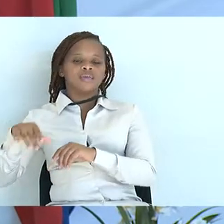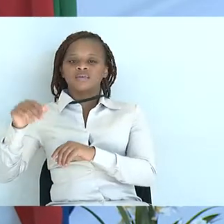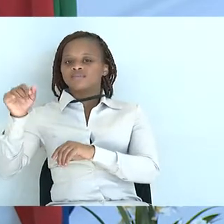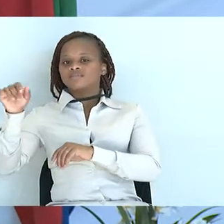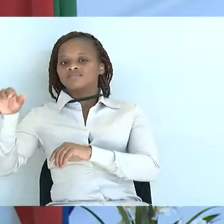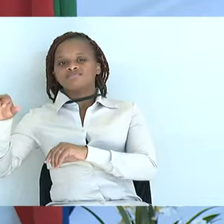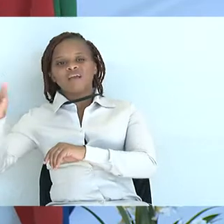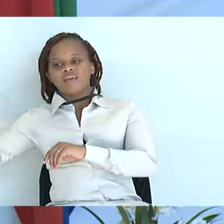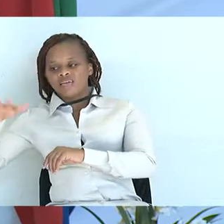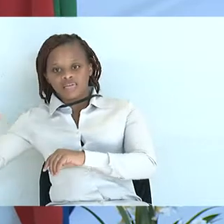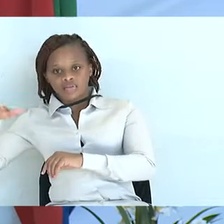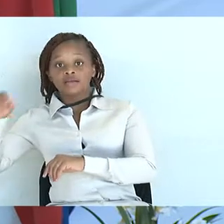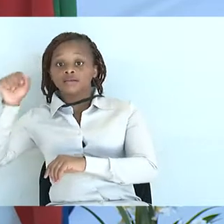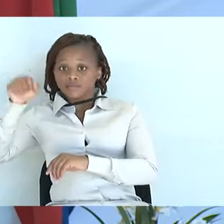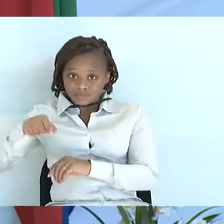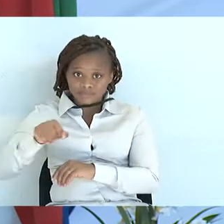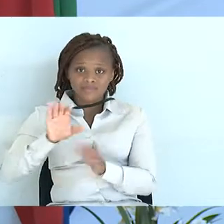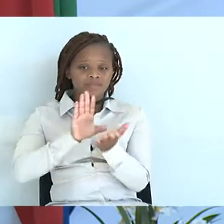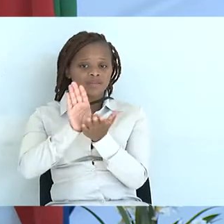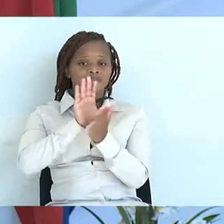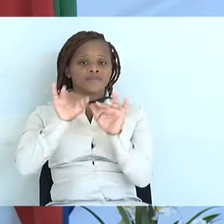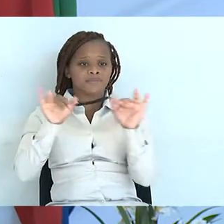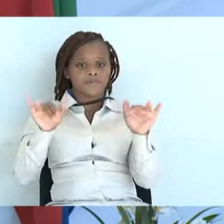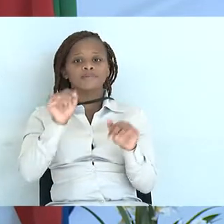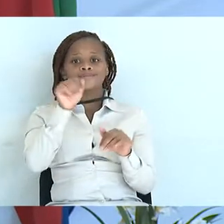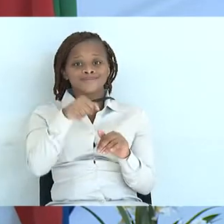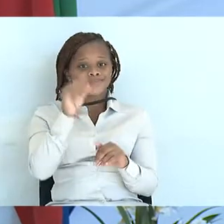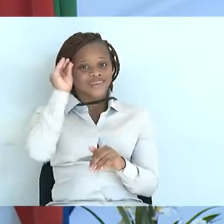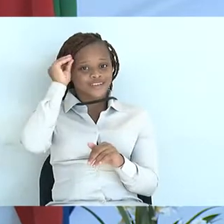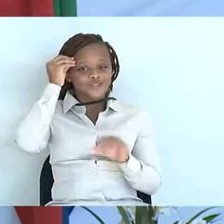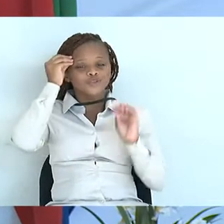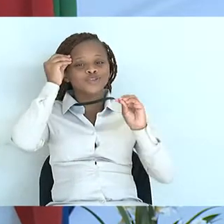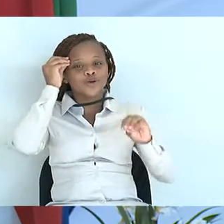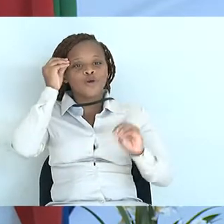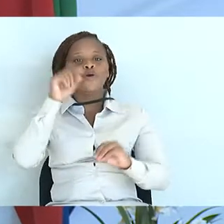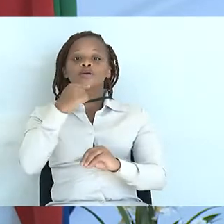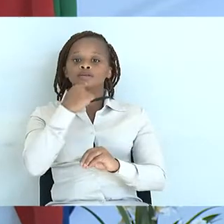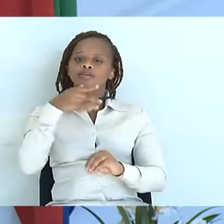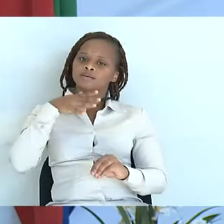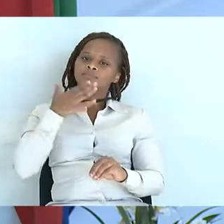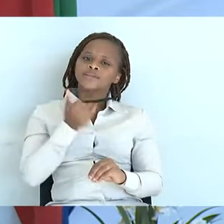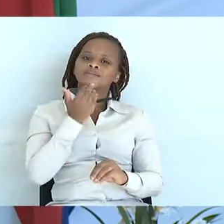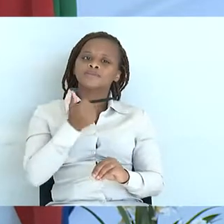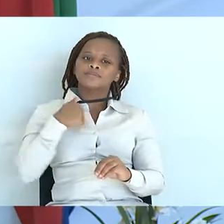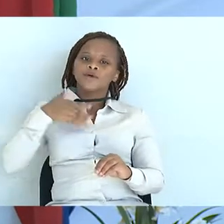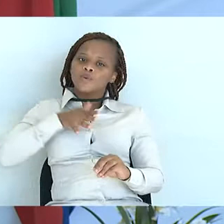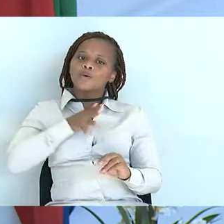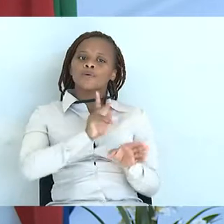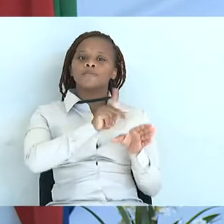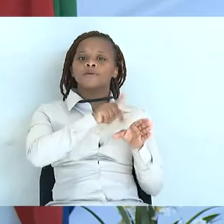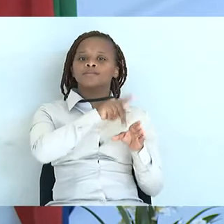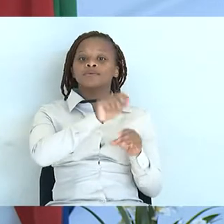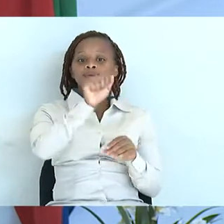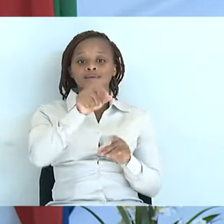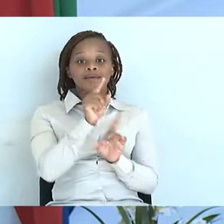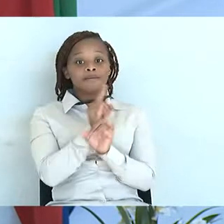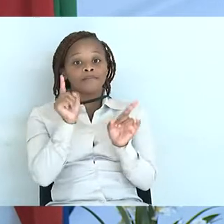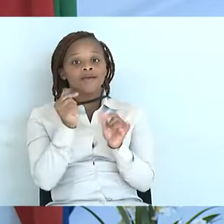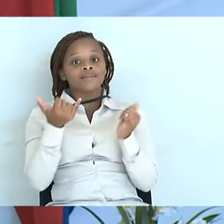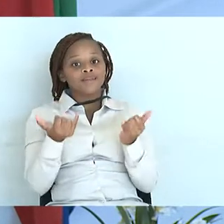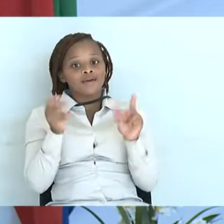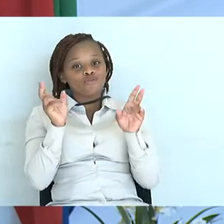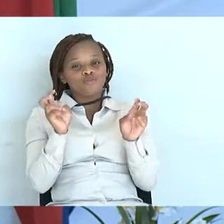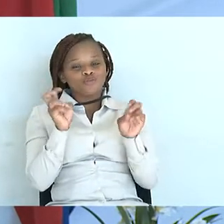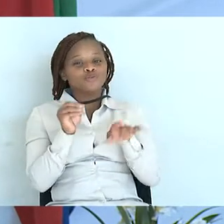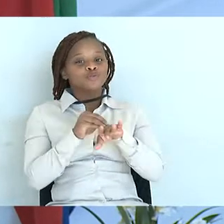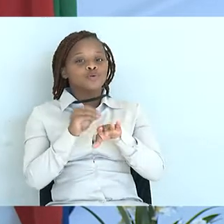So there are already investors who are interested, who are saying, please, we want to participate. Of course, the issue of land